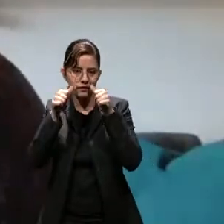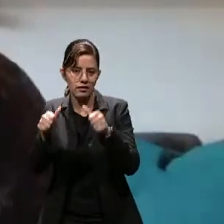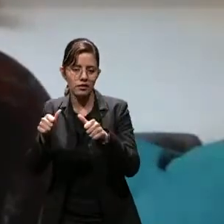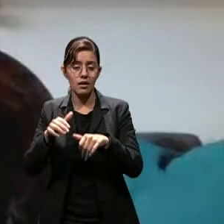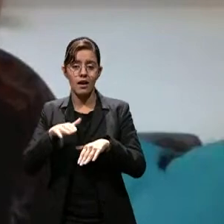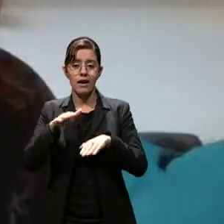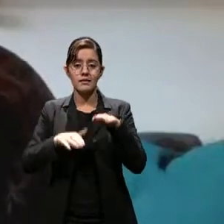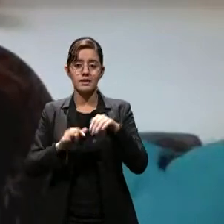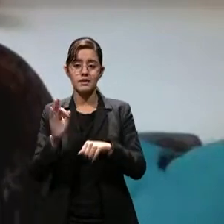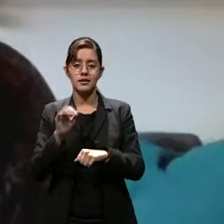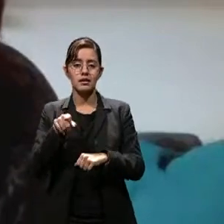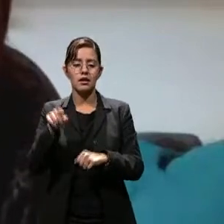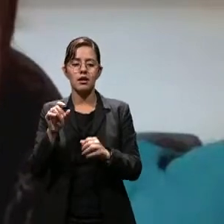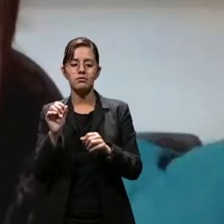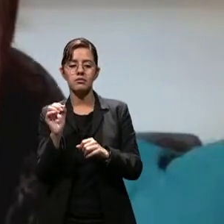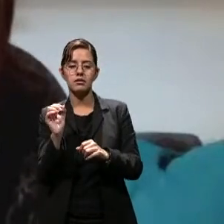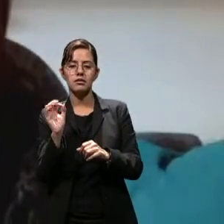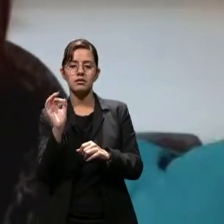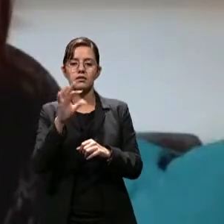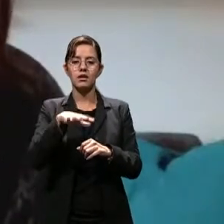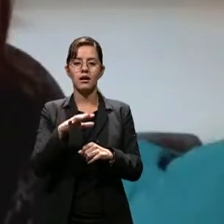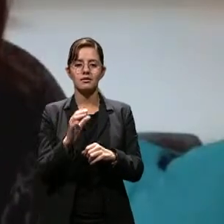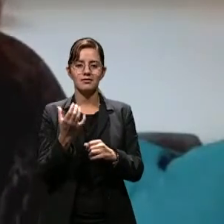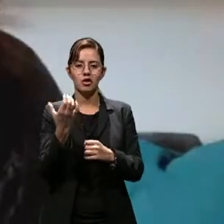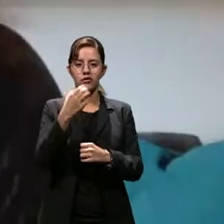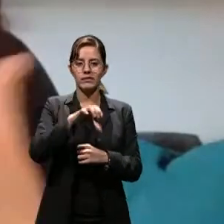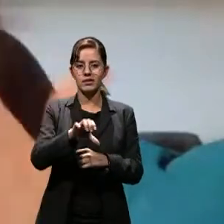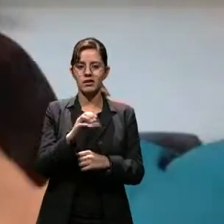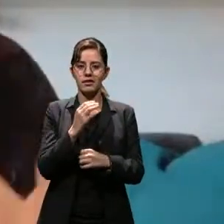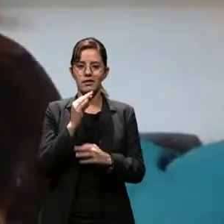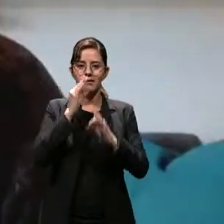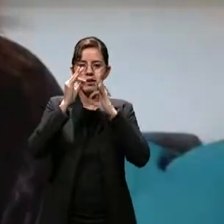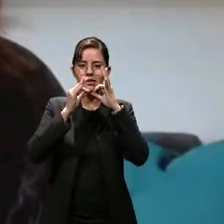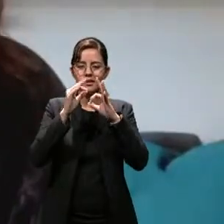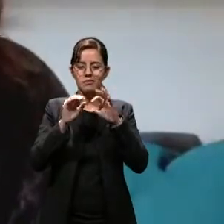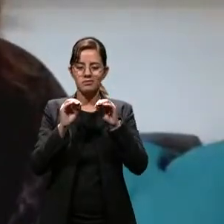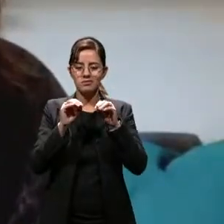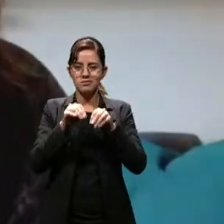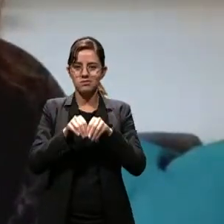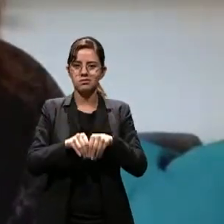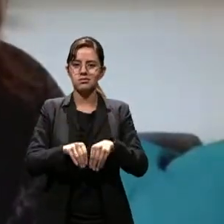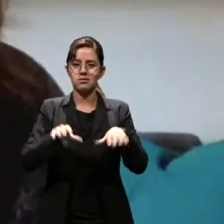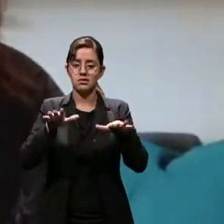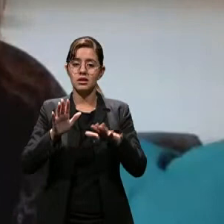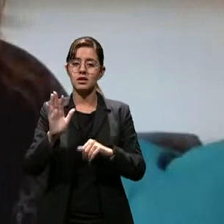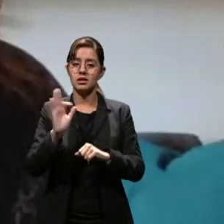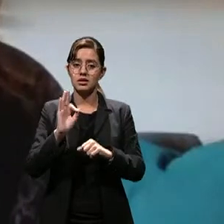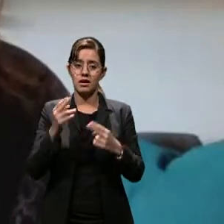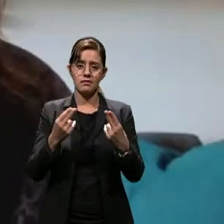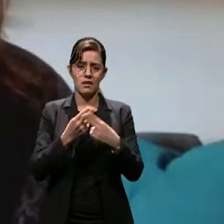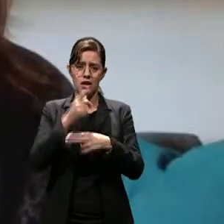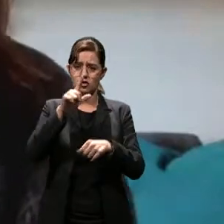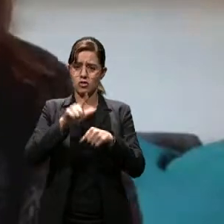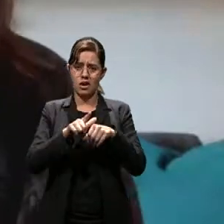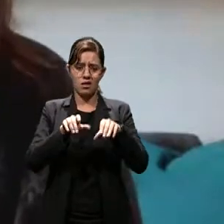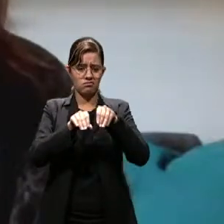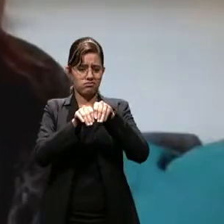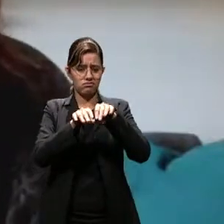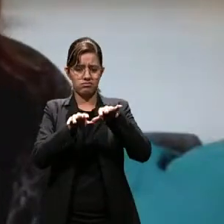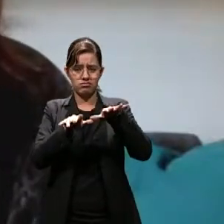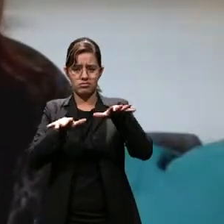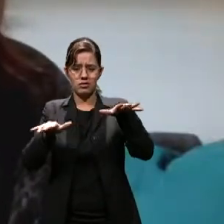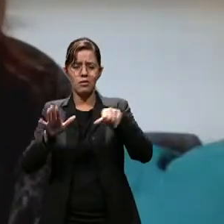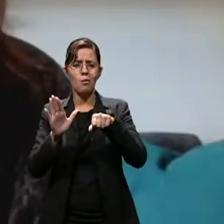isolated news can become a national news just for the fact of this magic